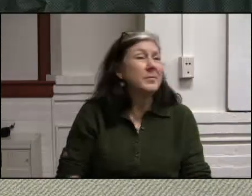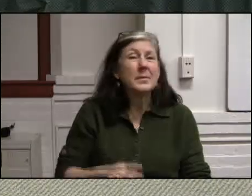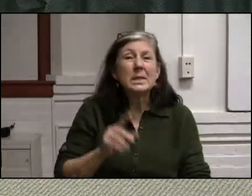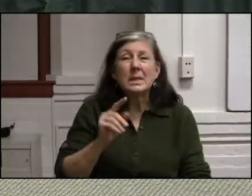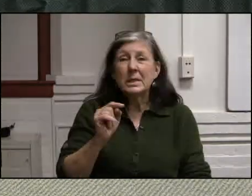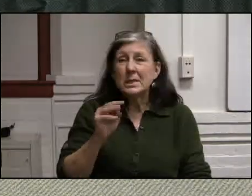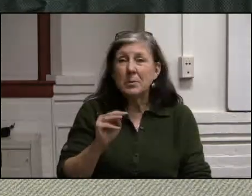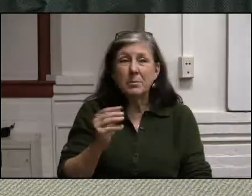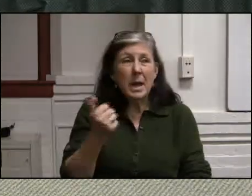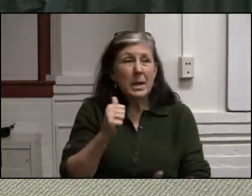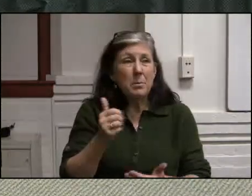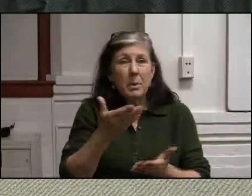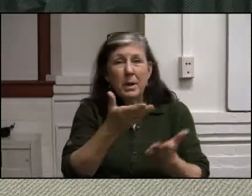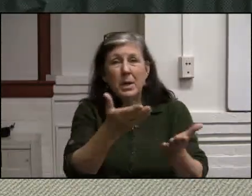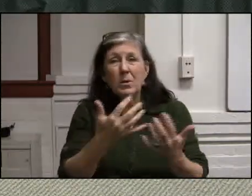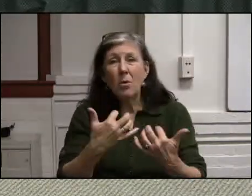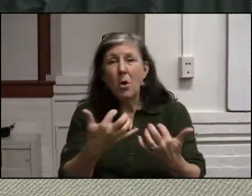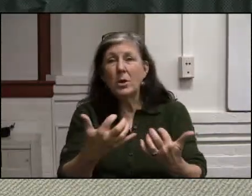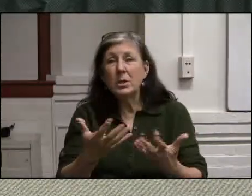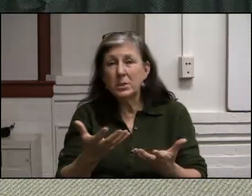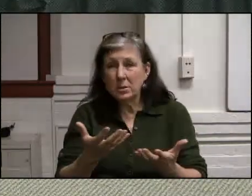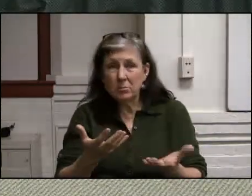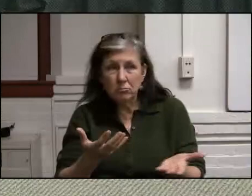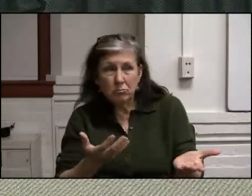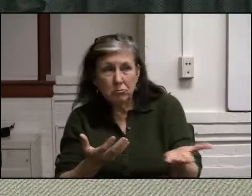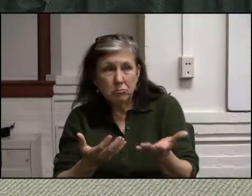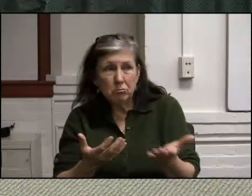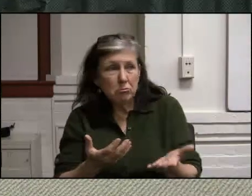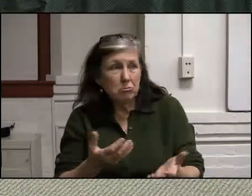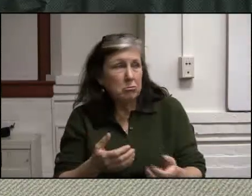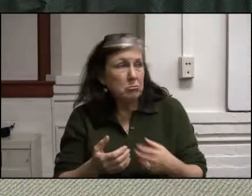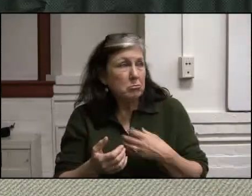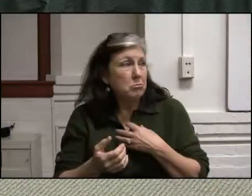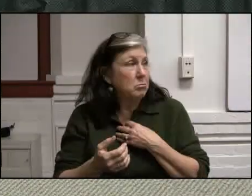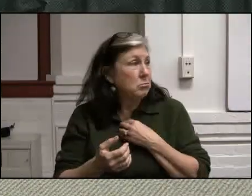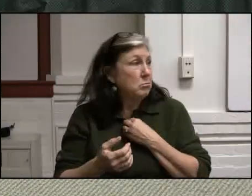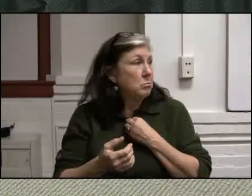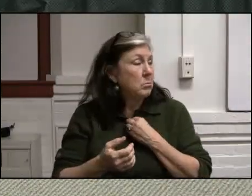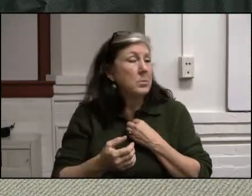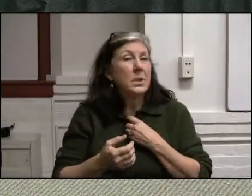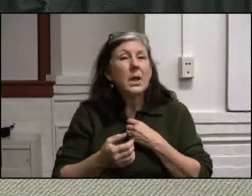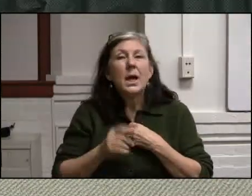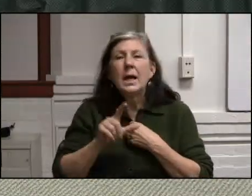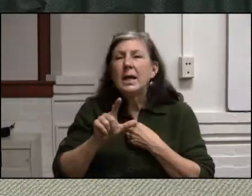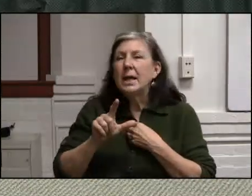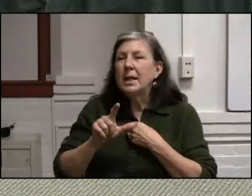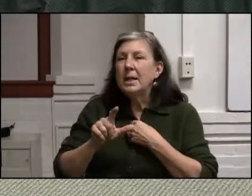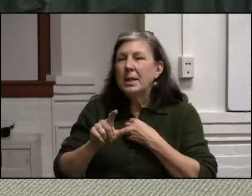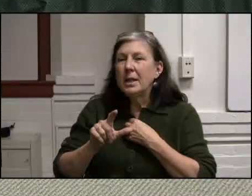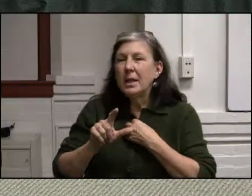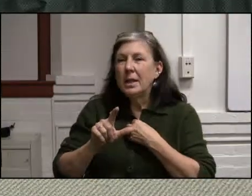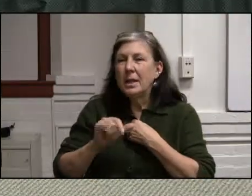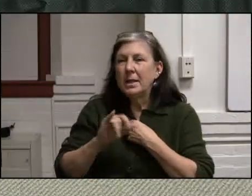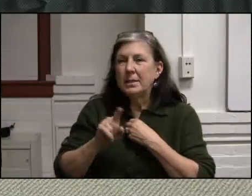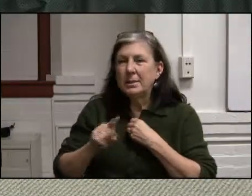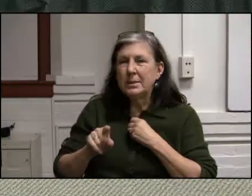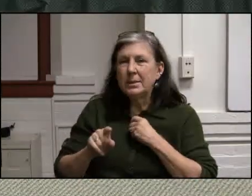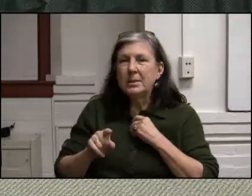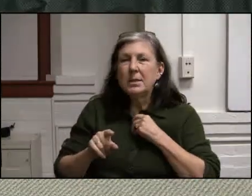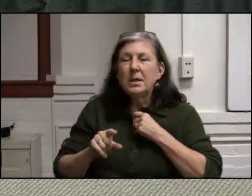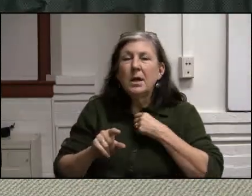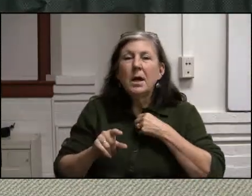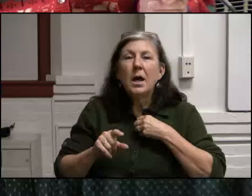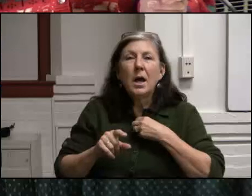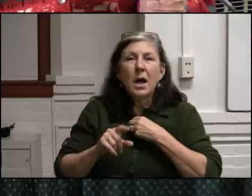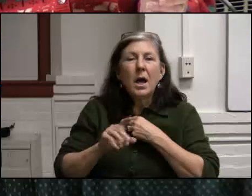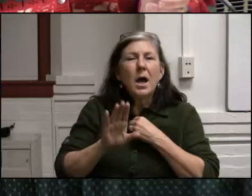Yeah, does anybody in the public, do you mind if I throw it out to anyone who might be well, I here? just wanted to mention that Daniel